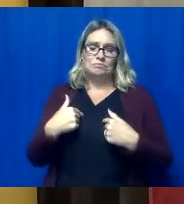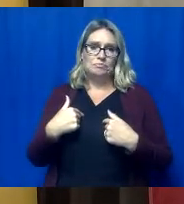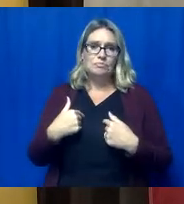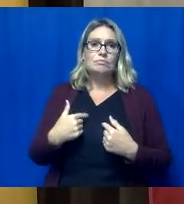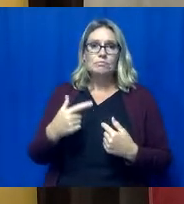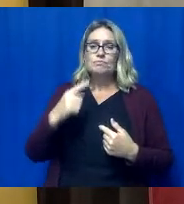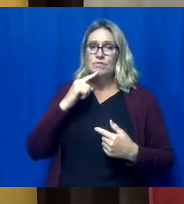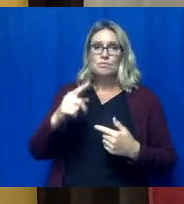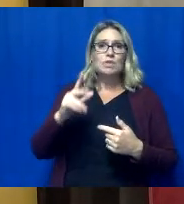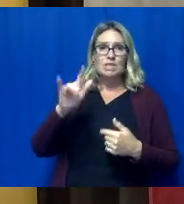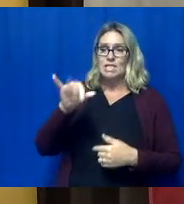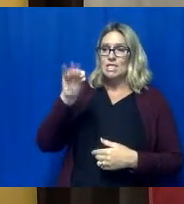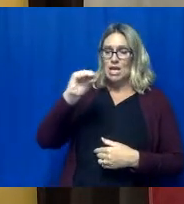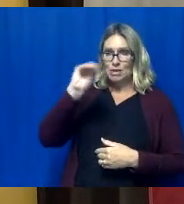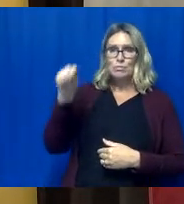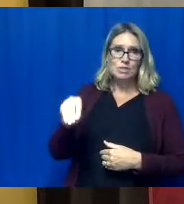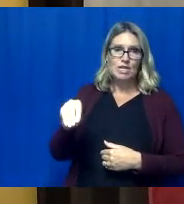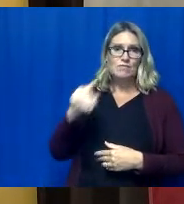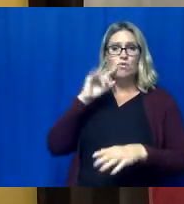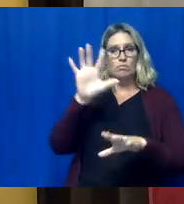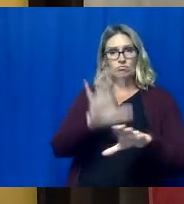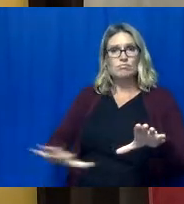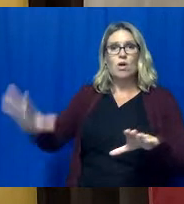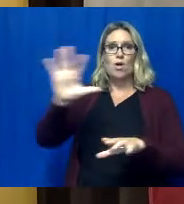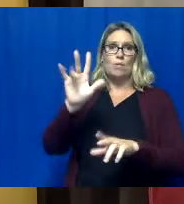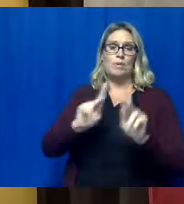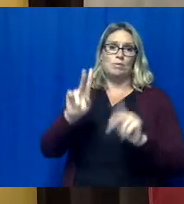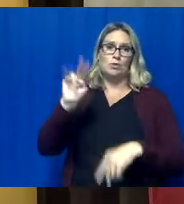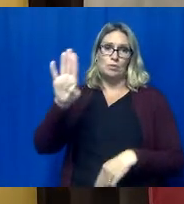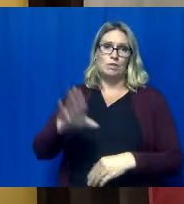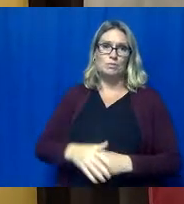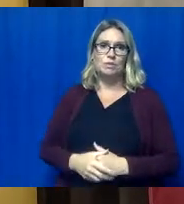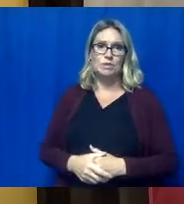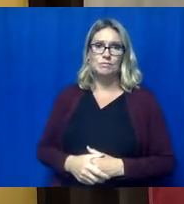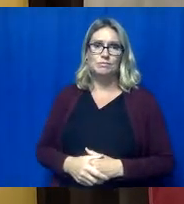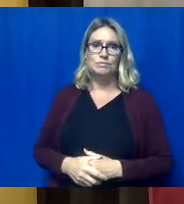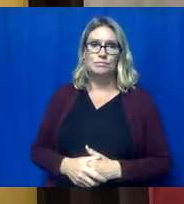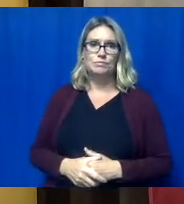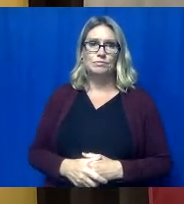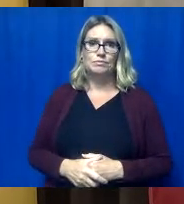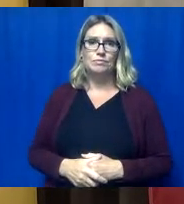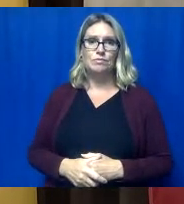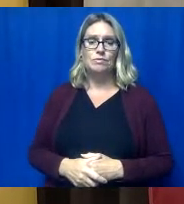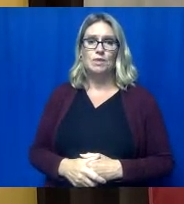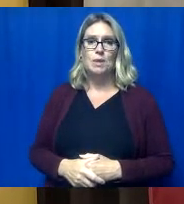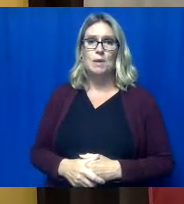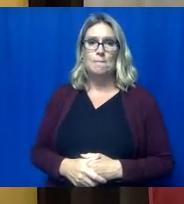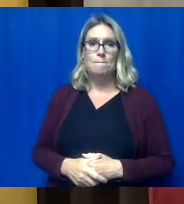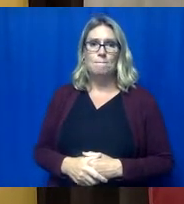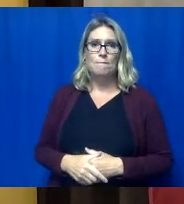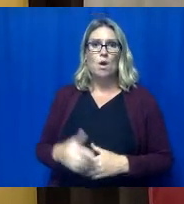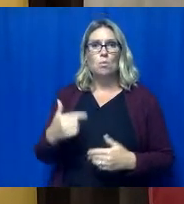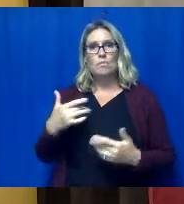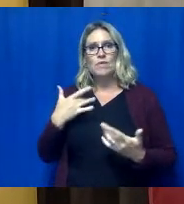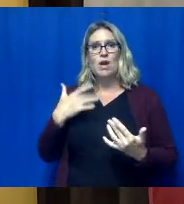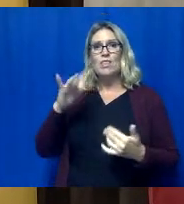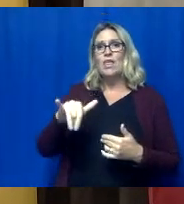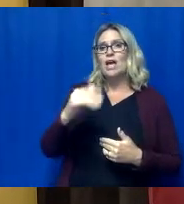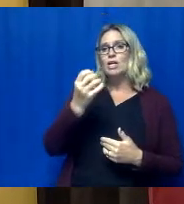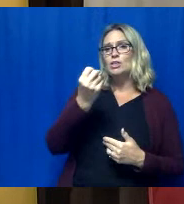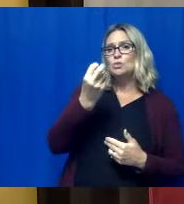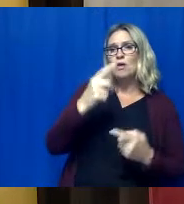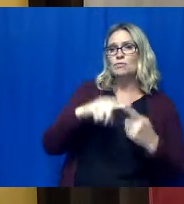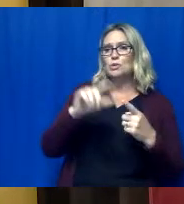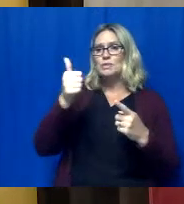entire population. And considering that we're kind of, hovering around the 12% or 10% that